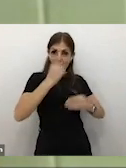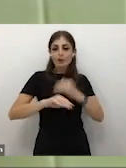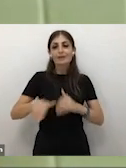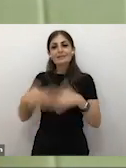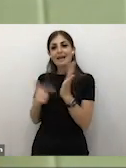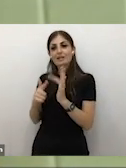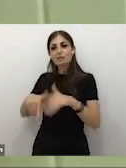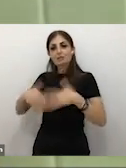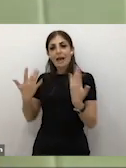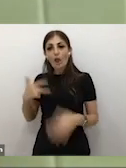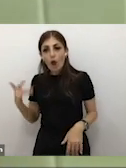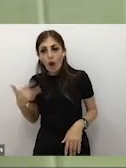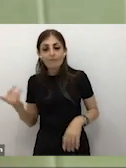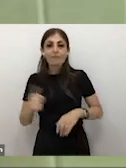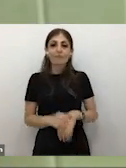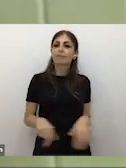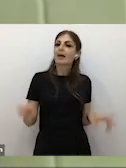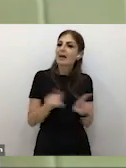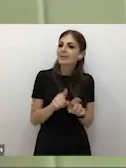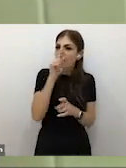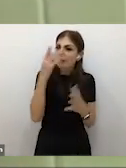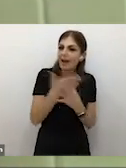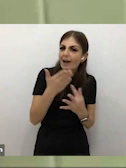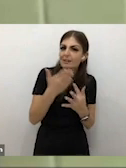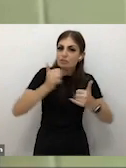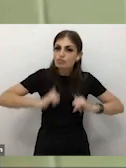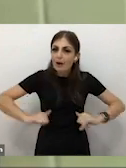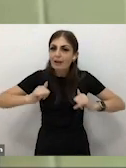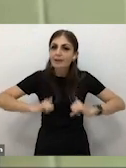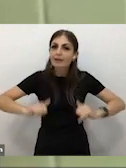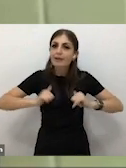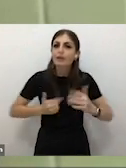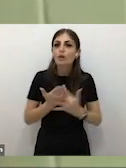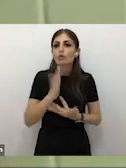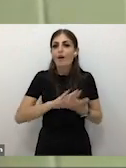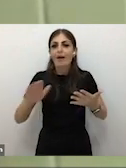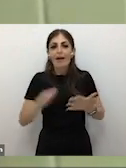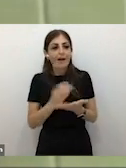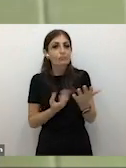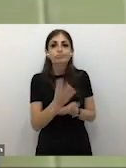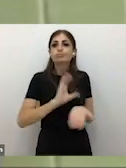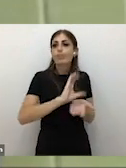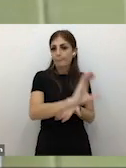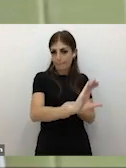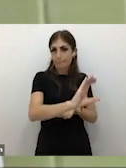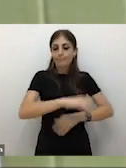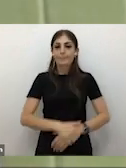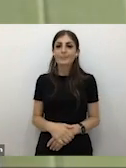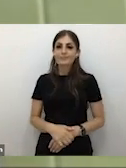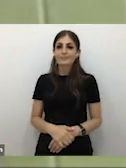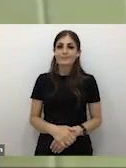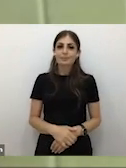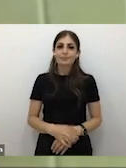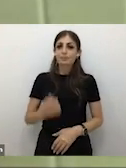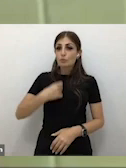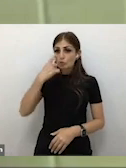life, as well as being able to access practical training through the way you spend your grant. We've tried to make sure